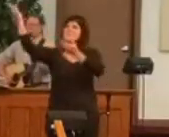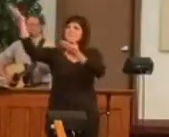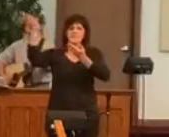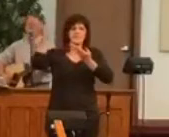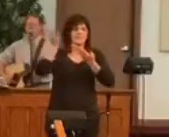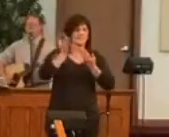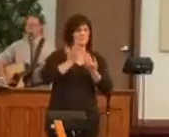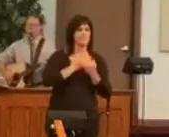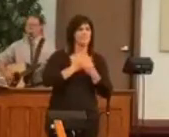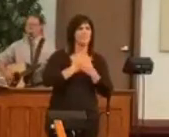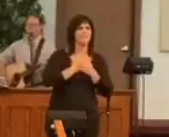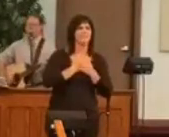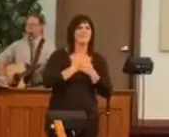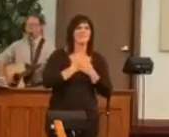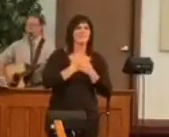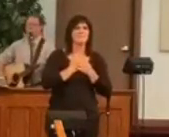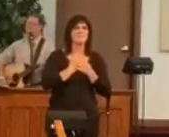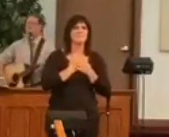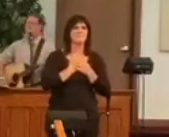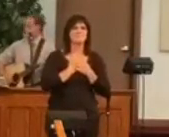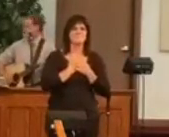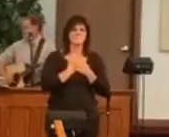wonderful to me.